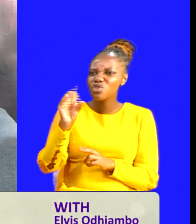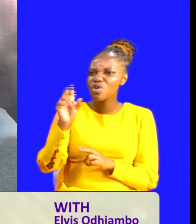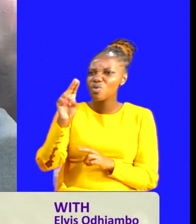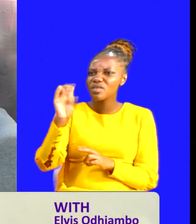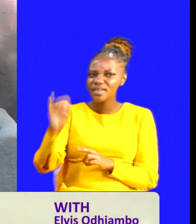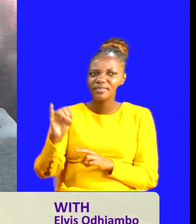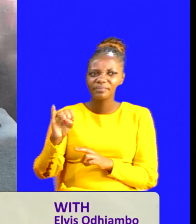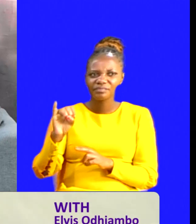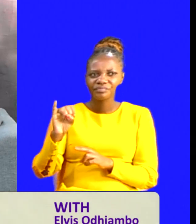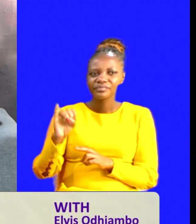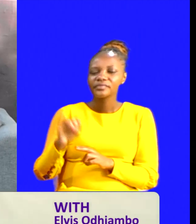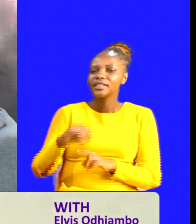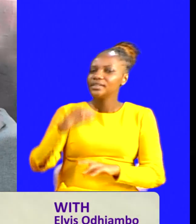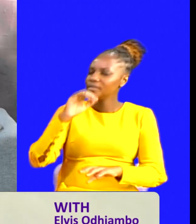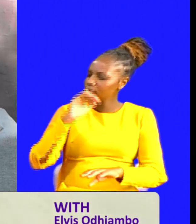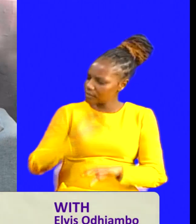and yes, he